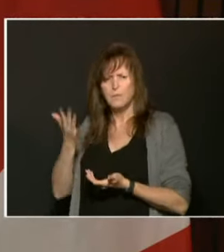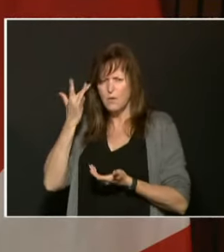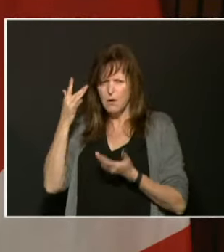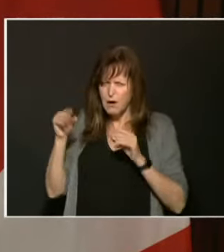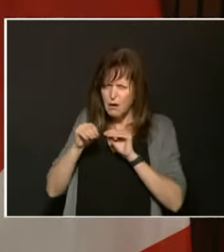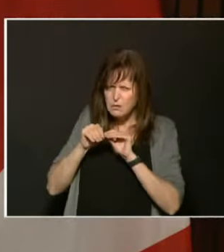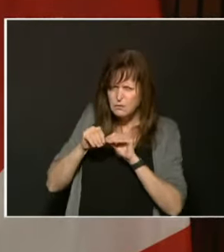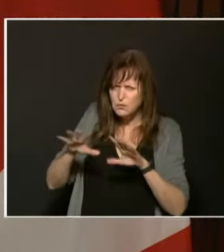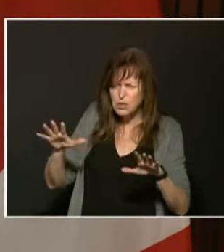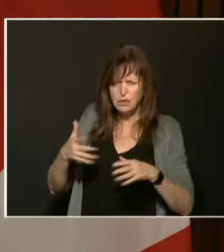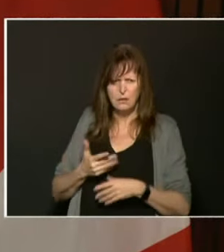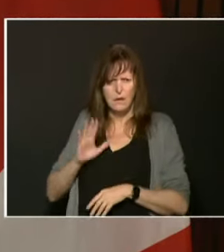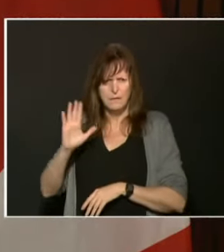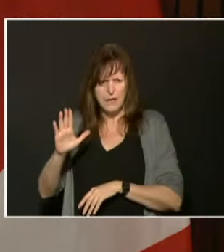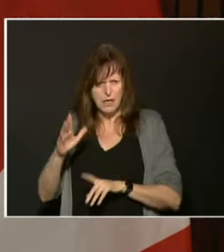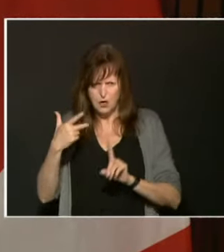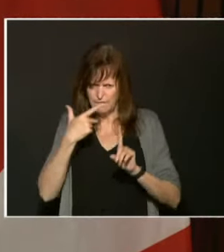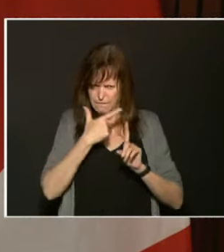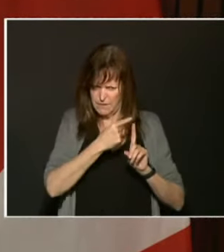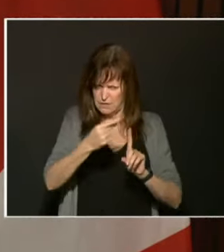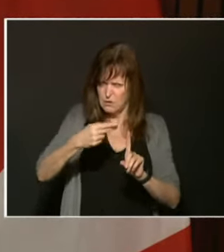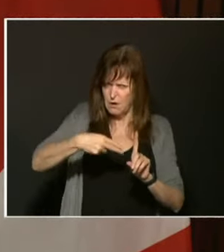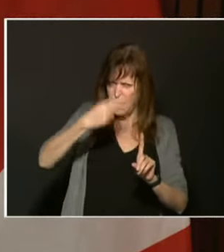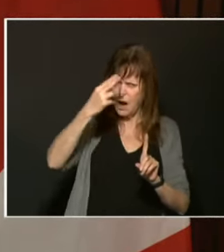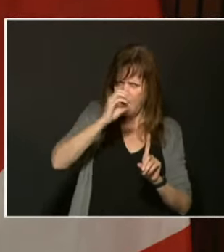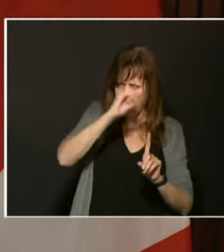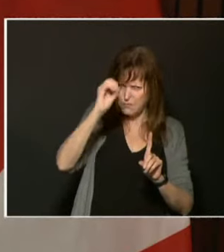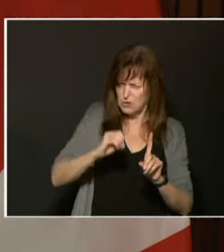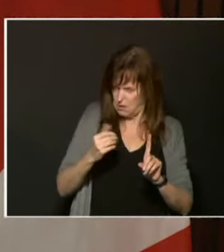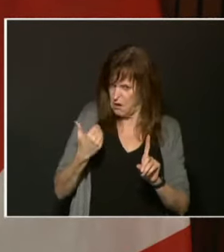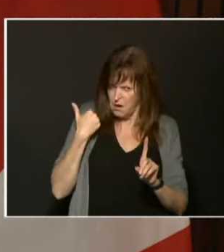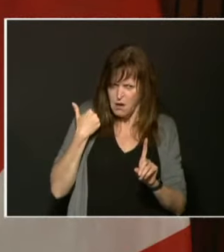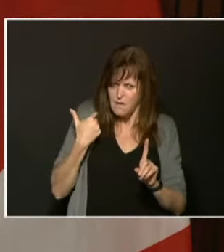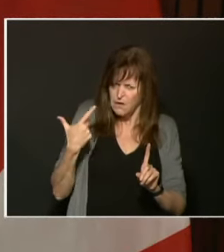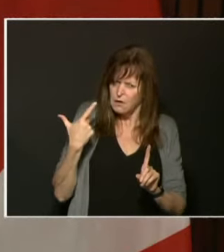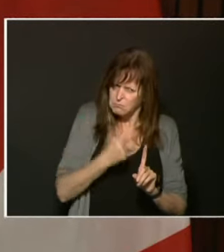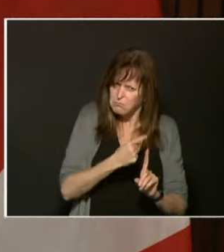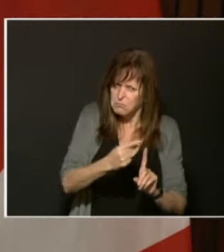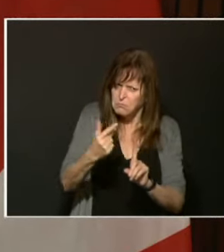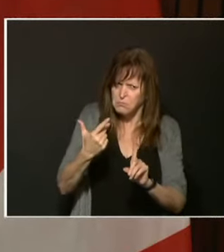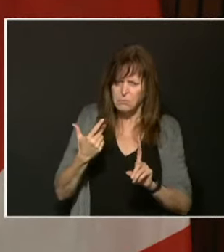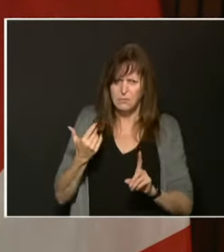level of vaccination, and how that would look here?